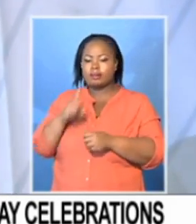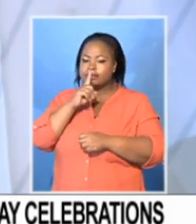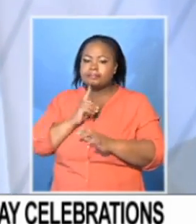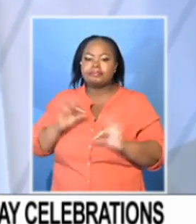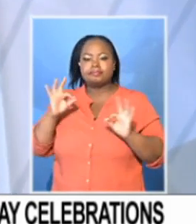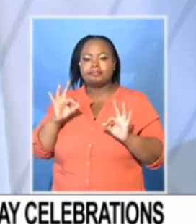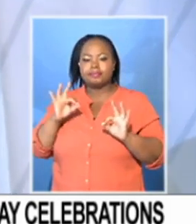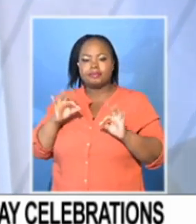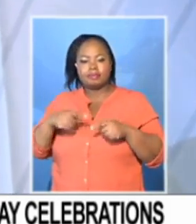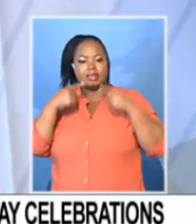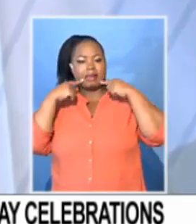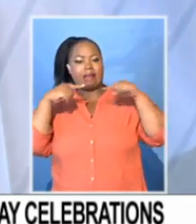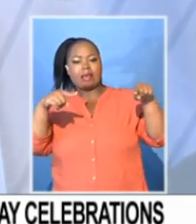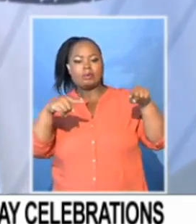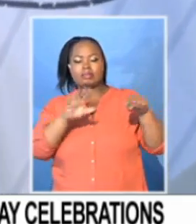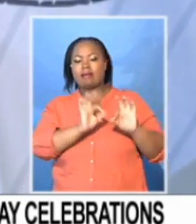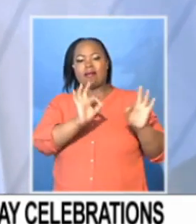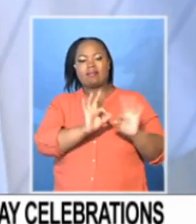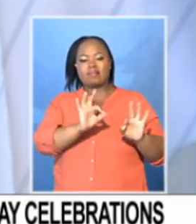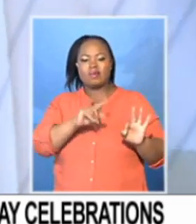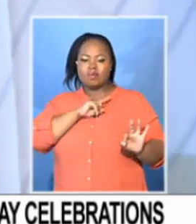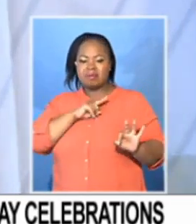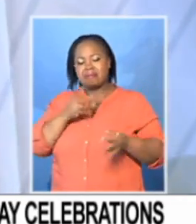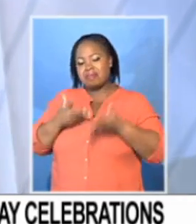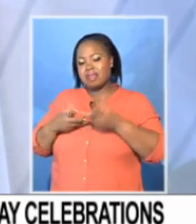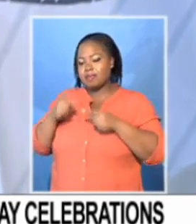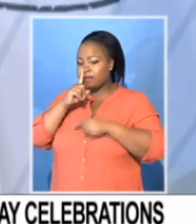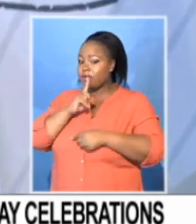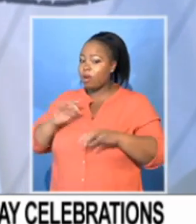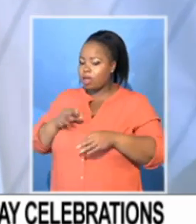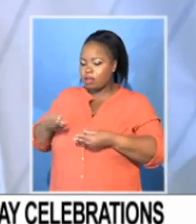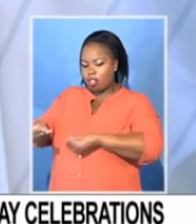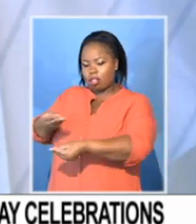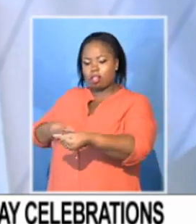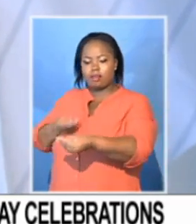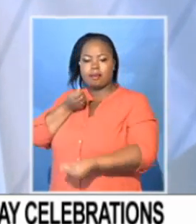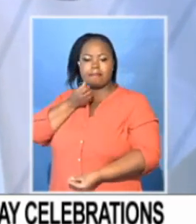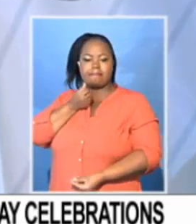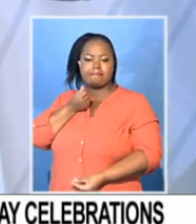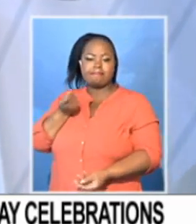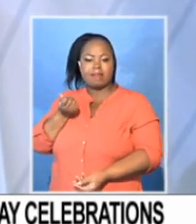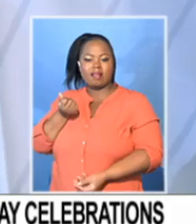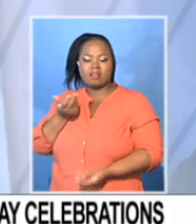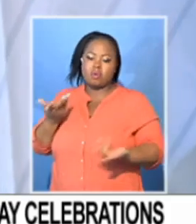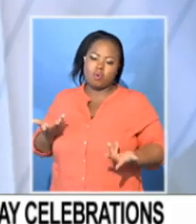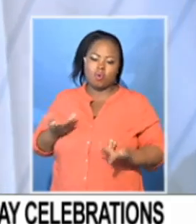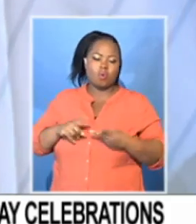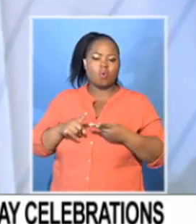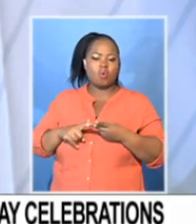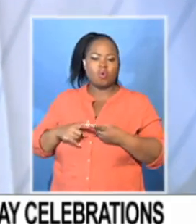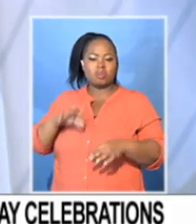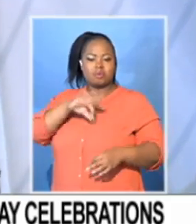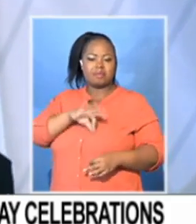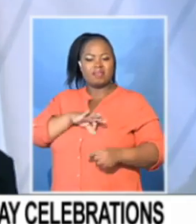of silence in exchange for money or some other financial benefits.